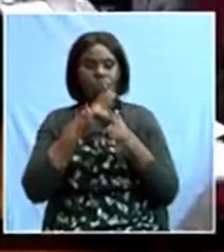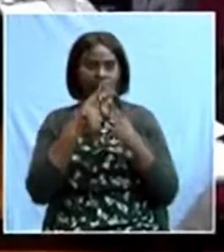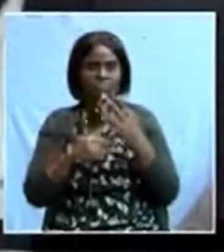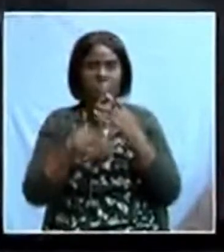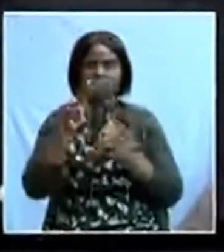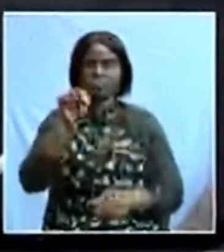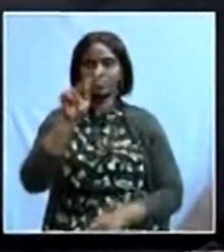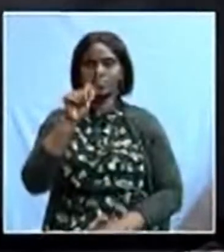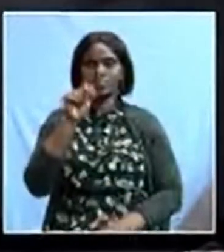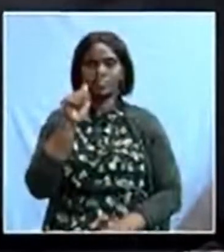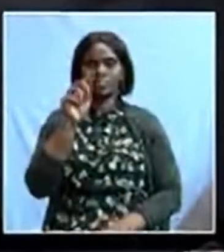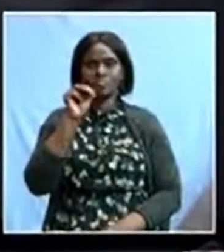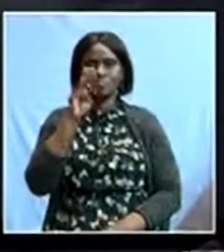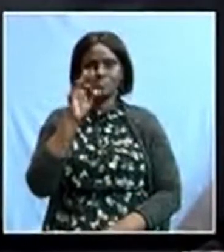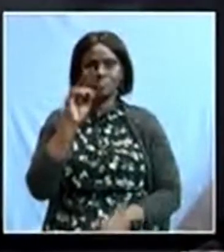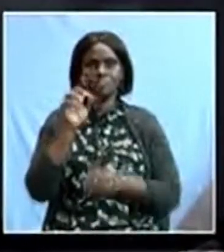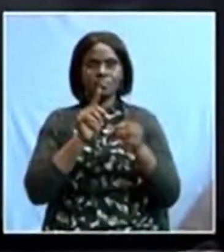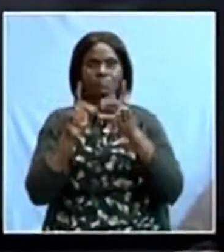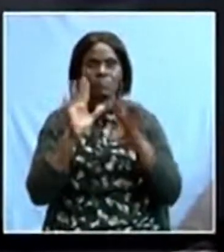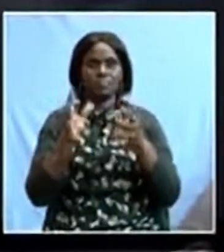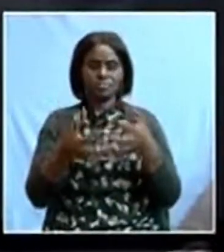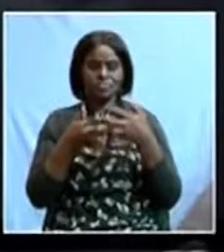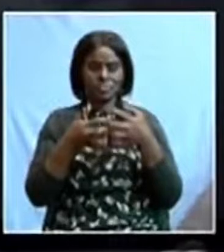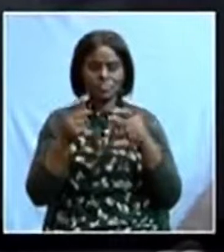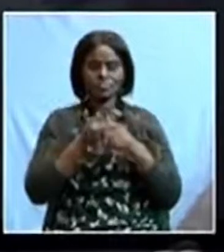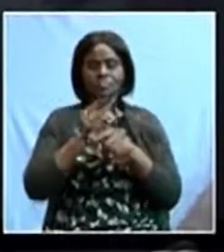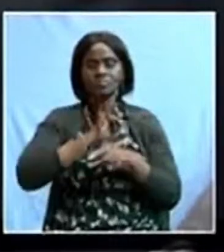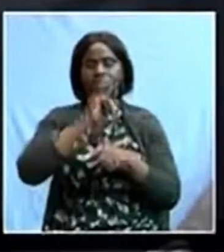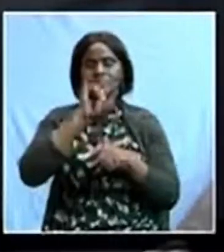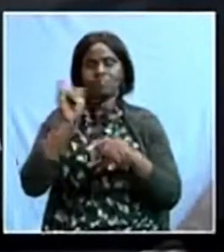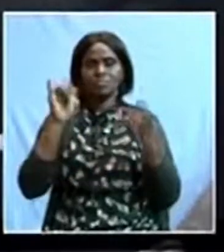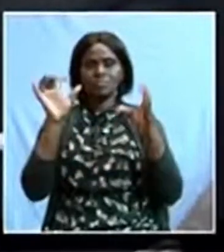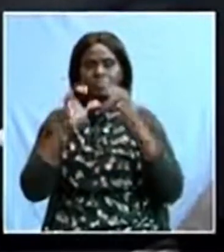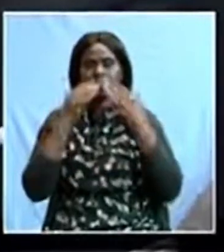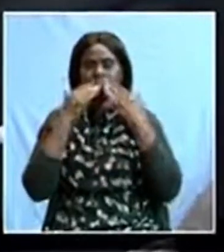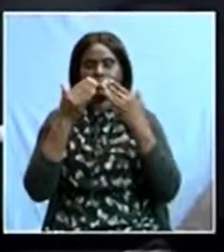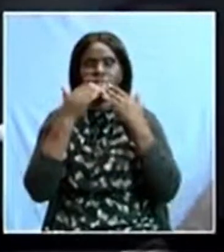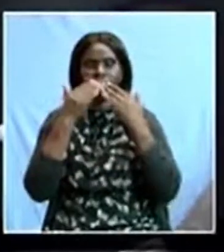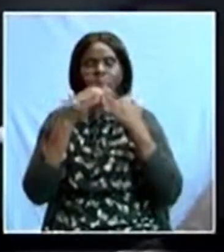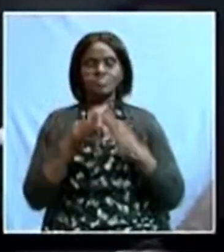Kashala, the Director of Engineering from the Itezhi Town Council. Thank you.